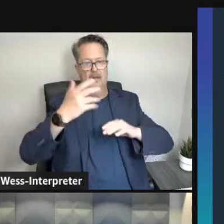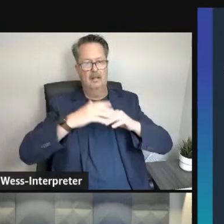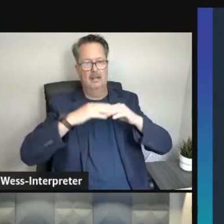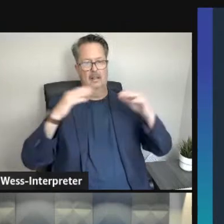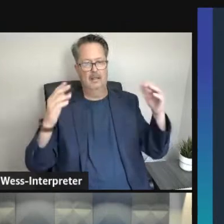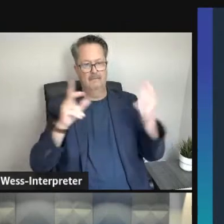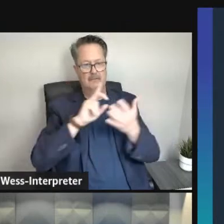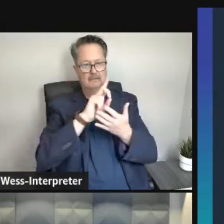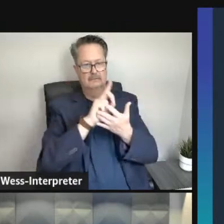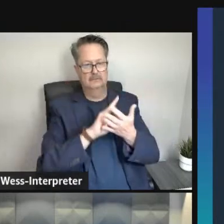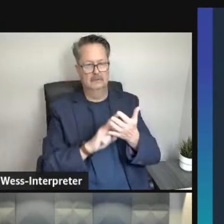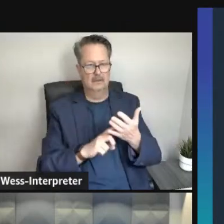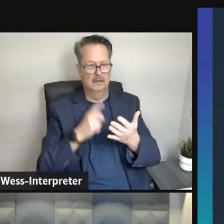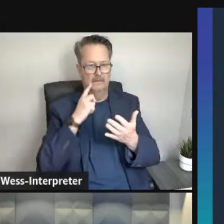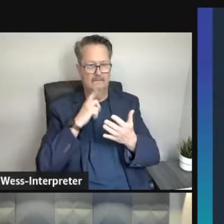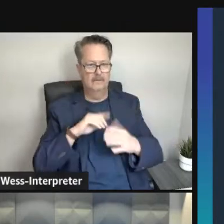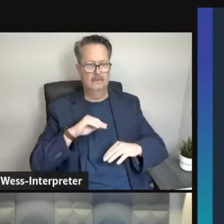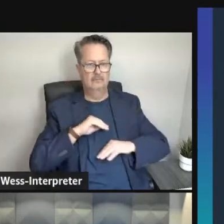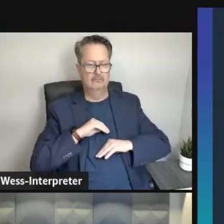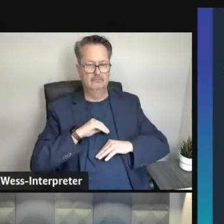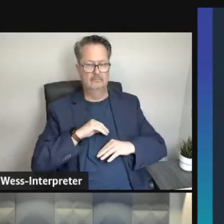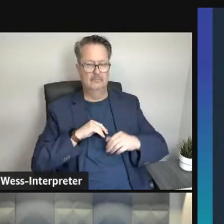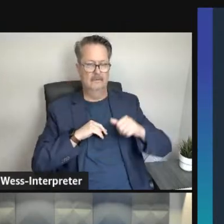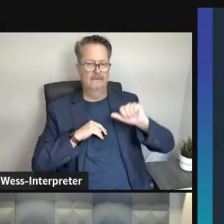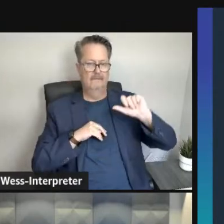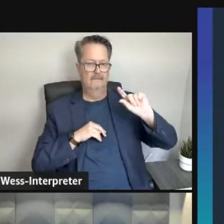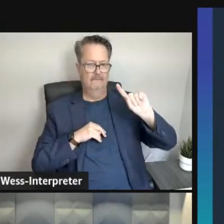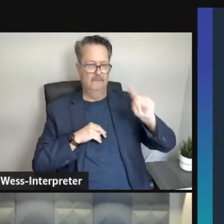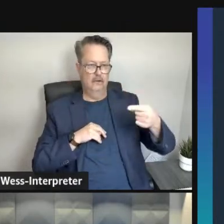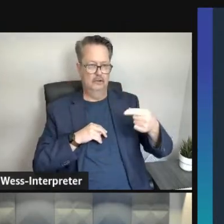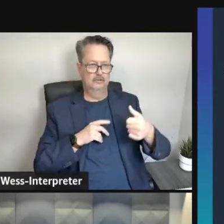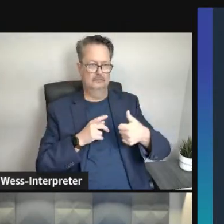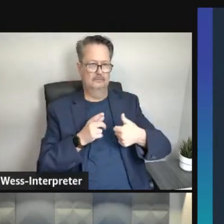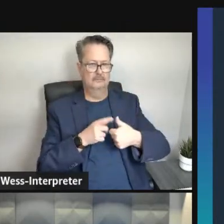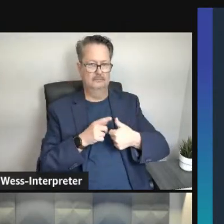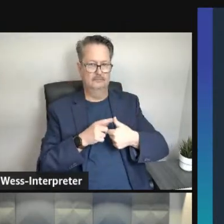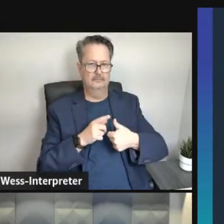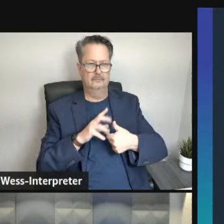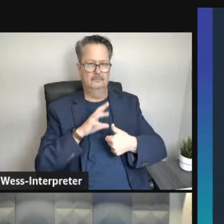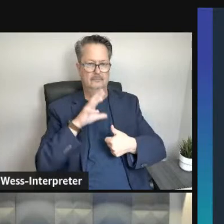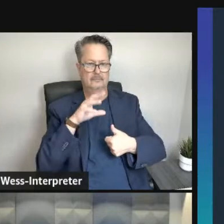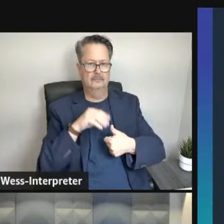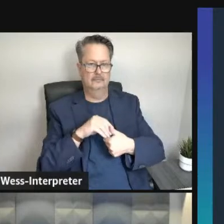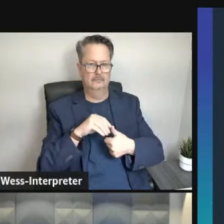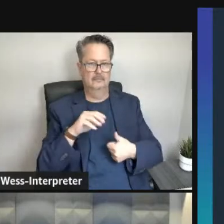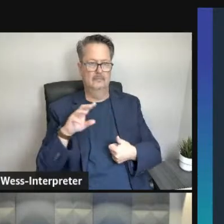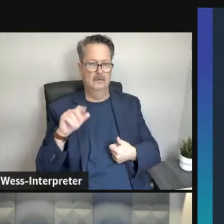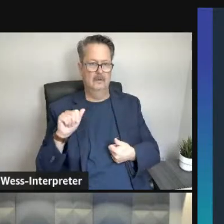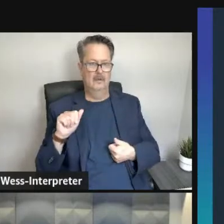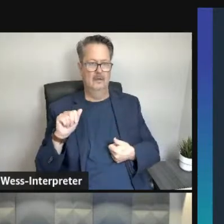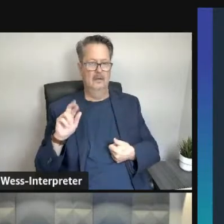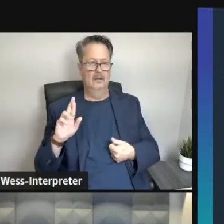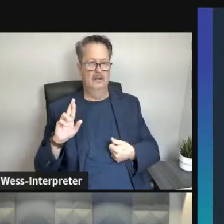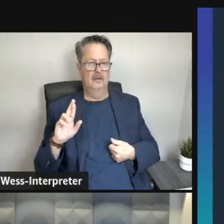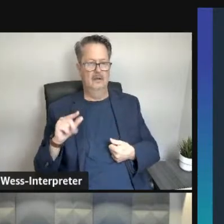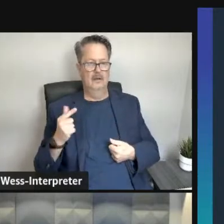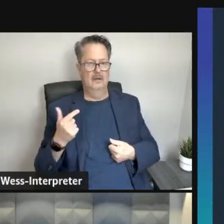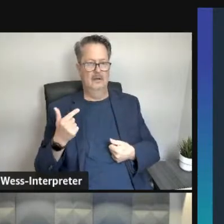requirements. So first, we install Argo Workflows on Kubernetes as our job